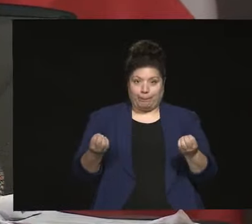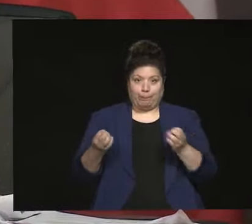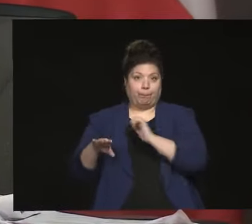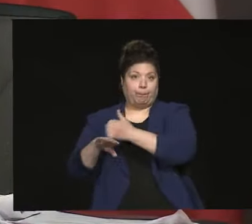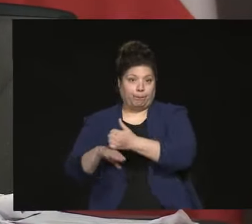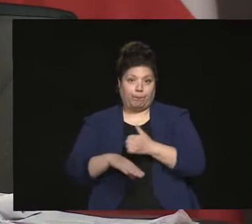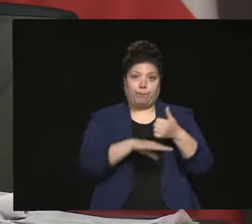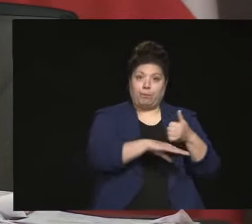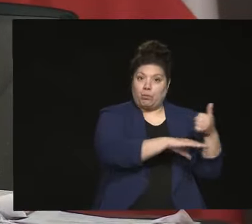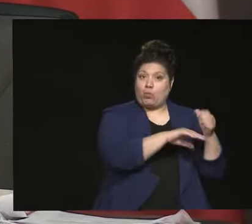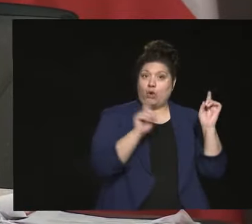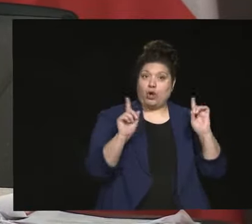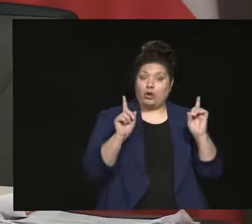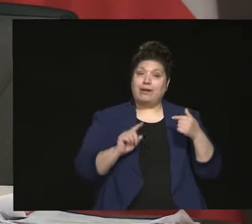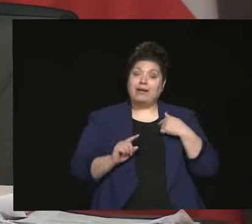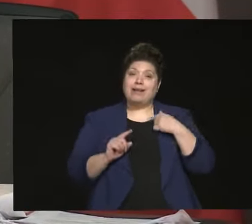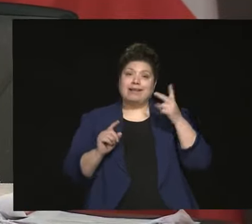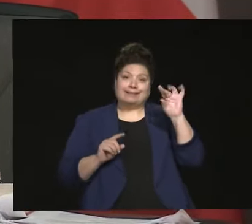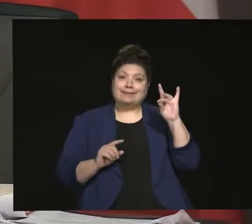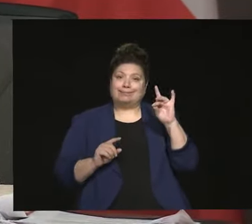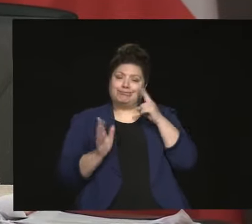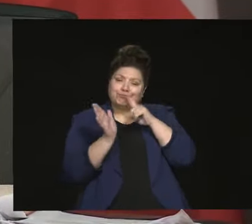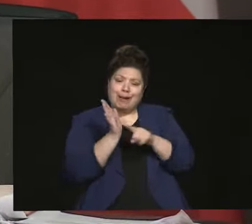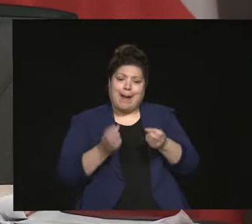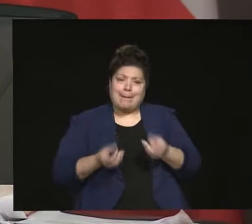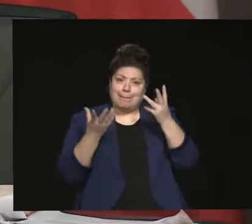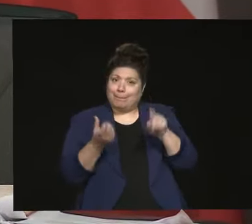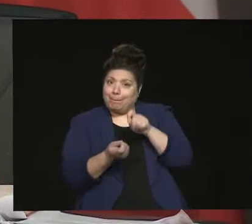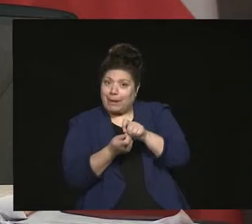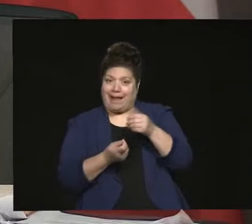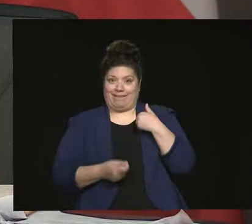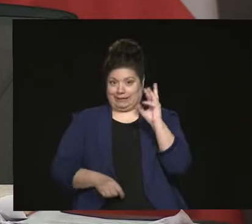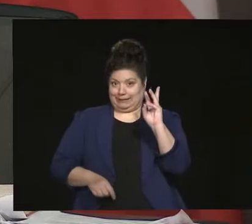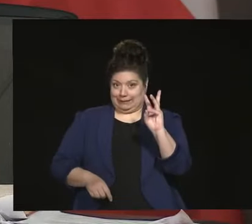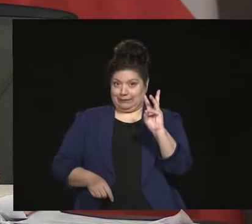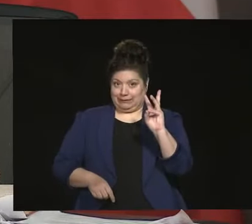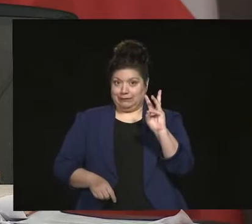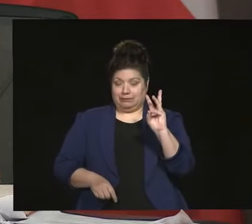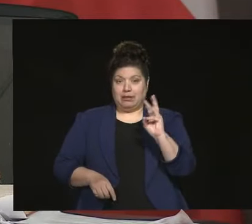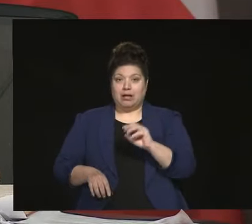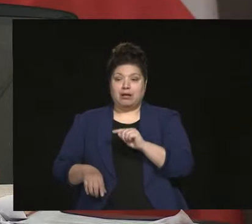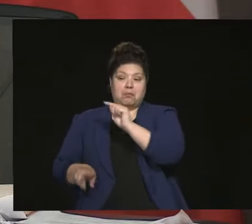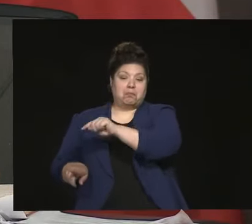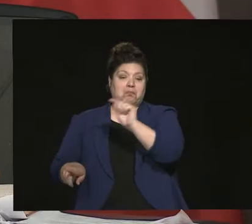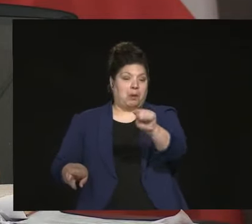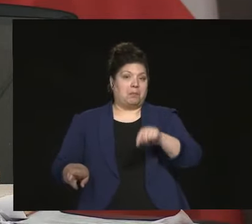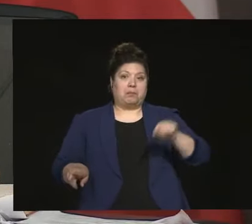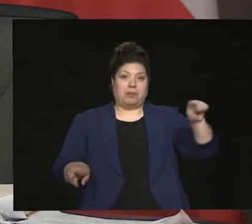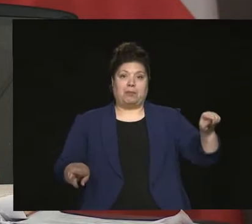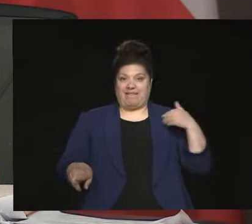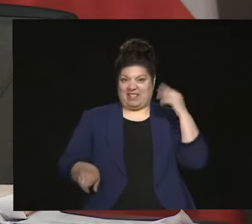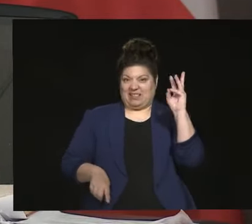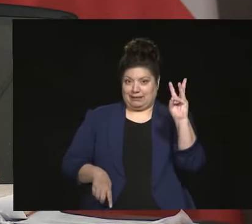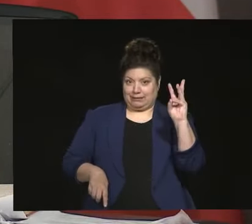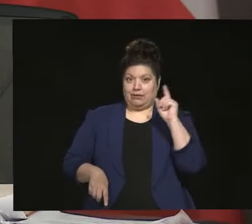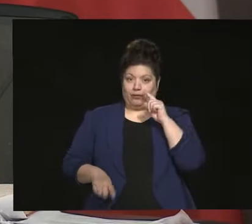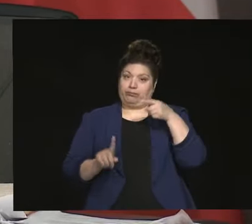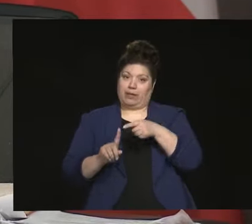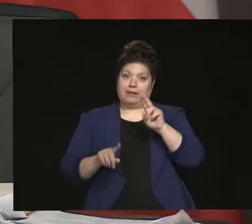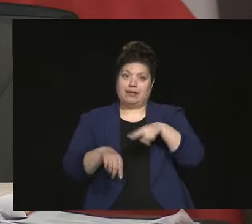6 locations for our NES warehouses. And they were, so supplies,